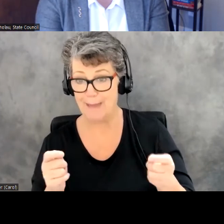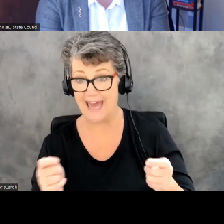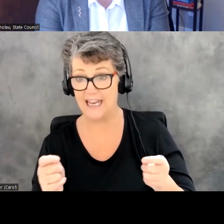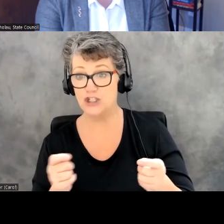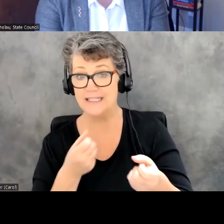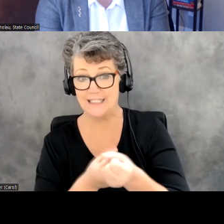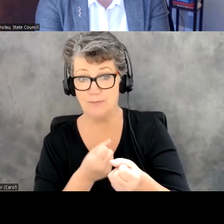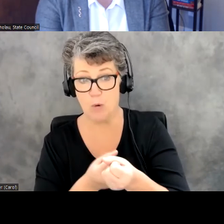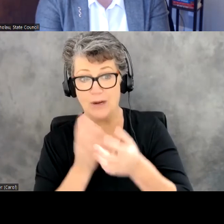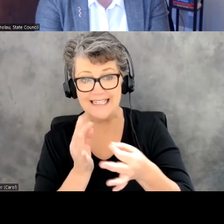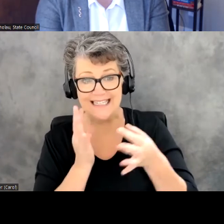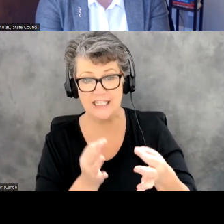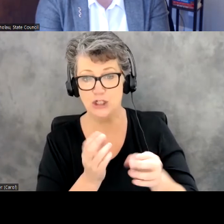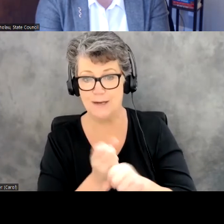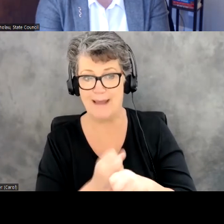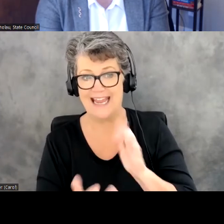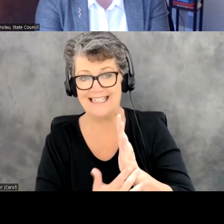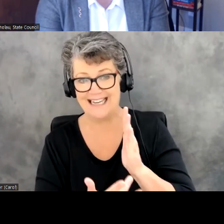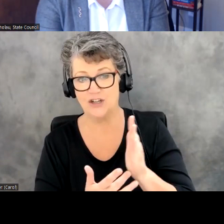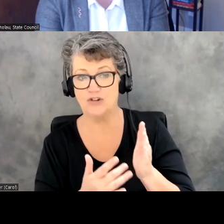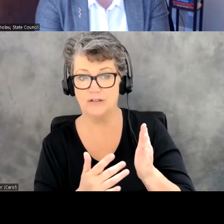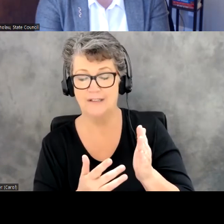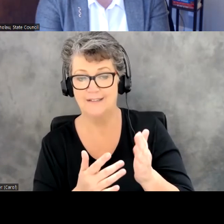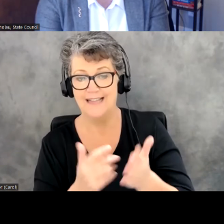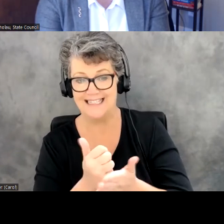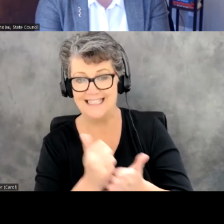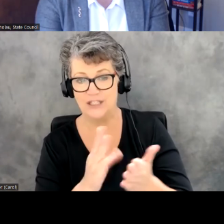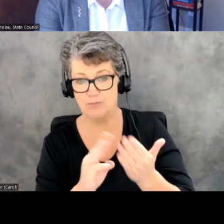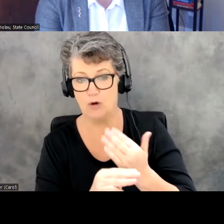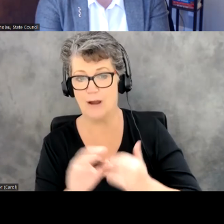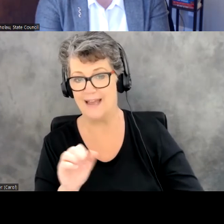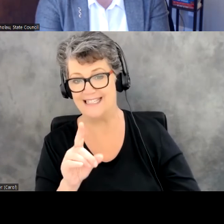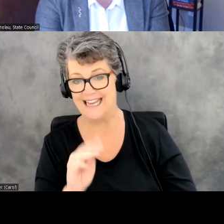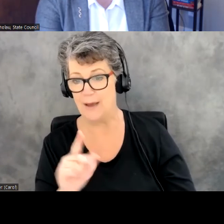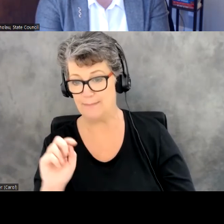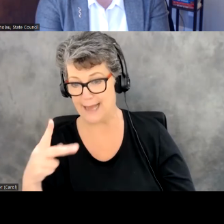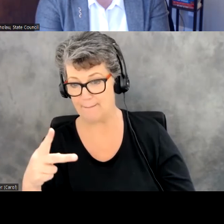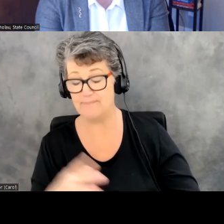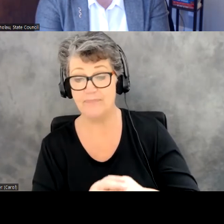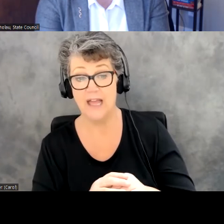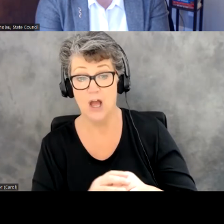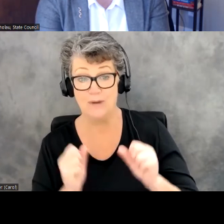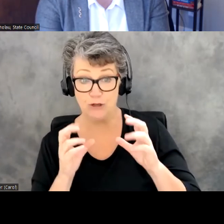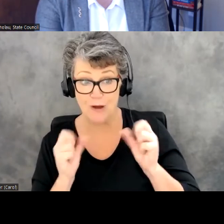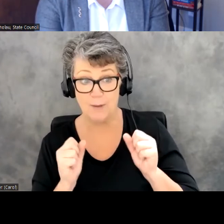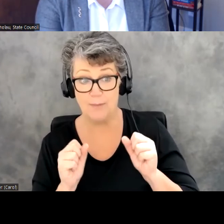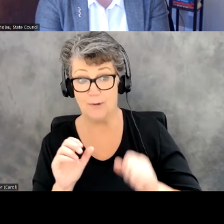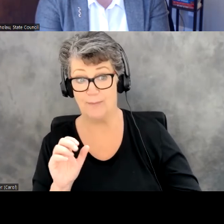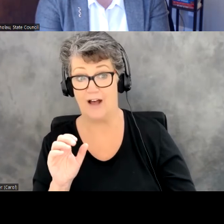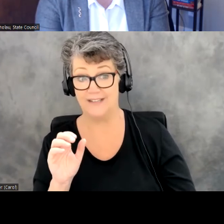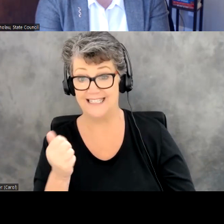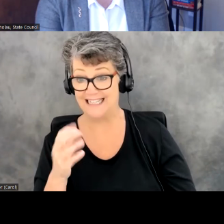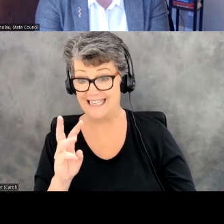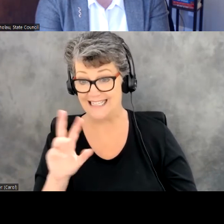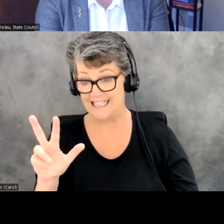supported decision-making technical assistance program. So one of the most incredible things about AB 1663 is it puts